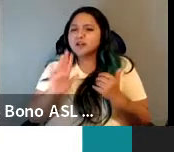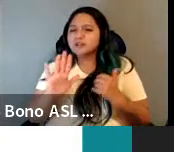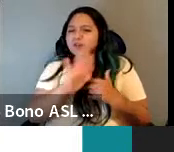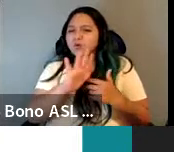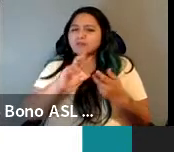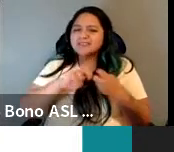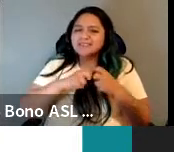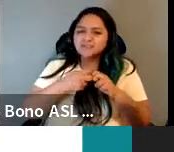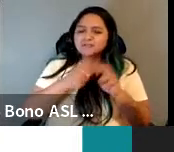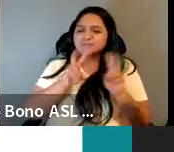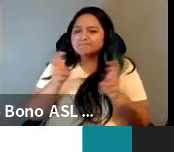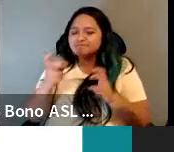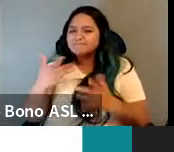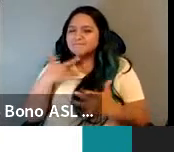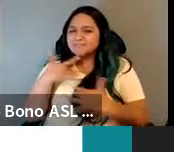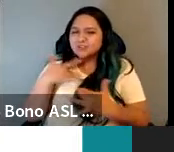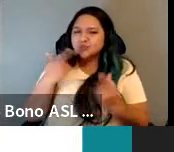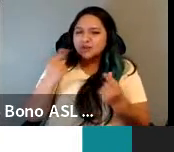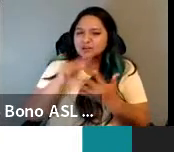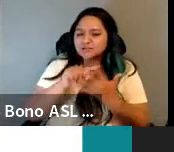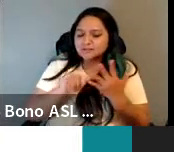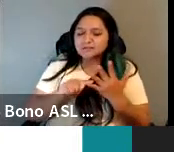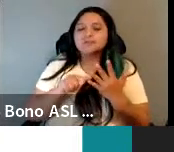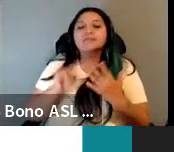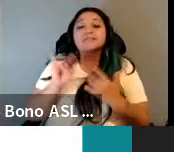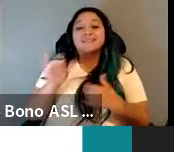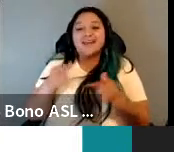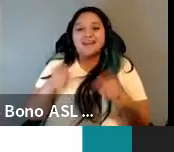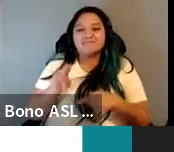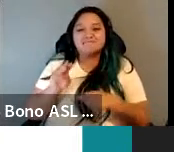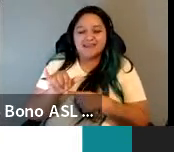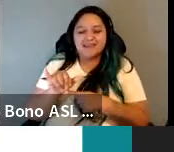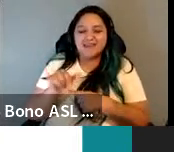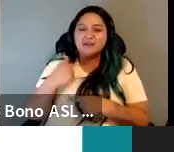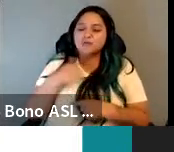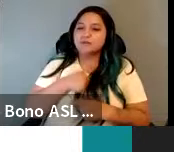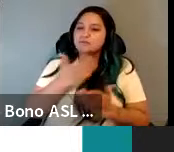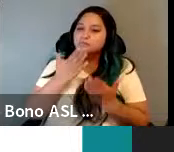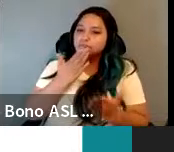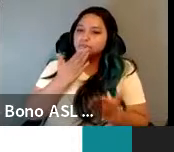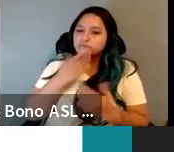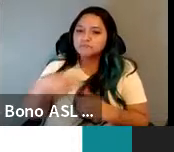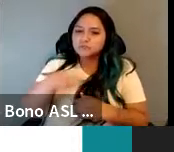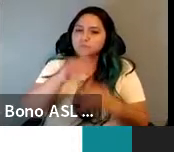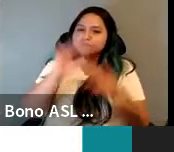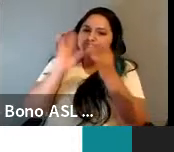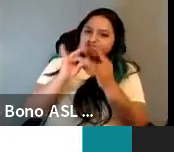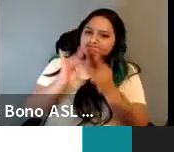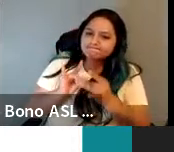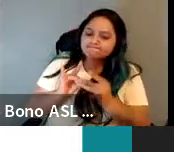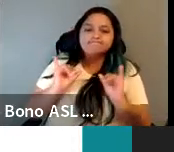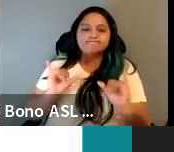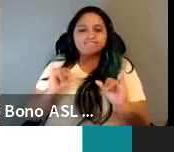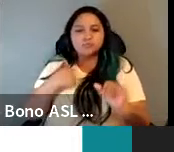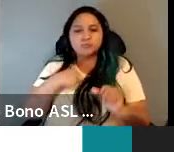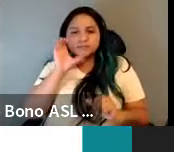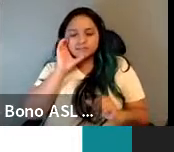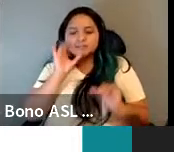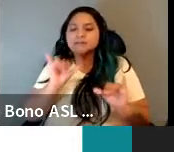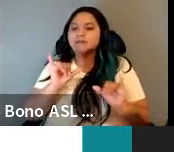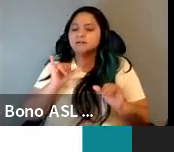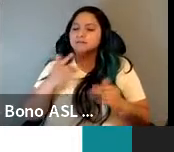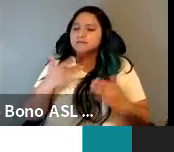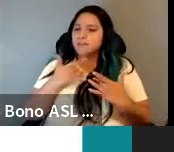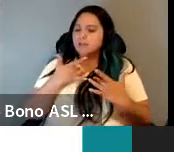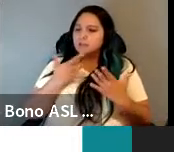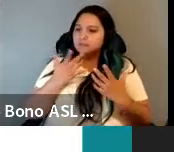listening session, and we were so grateful to hear from you, because that also allowed us to not only give us the strength to continue the fight, but